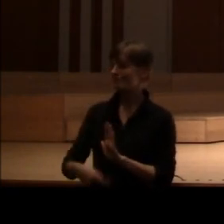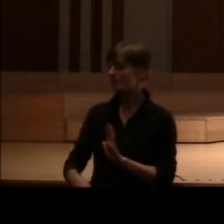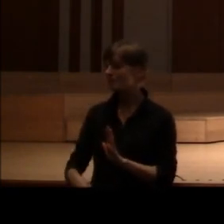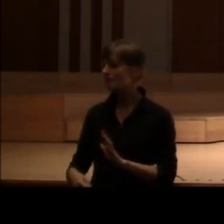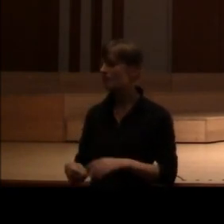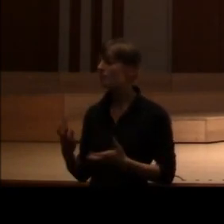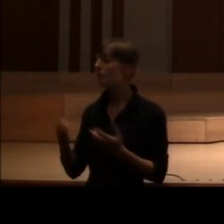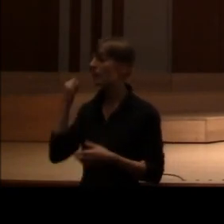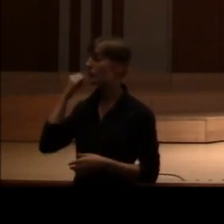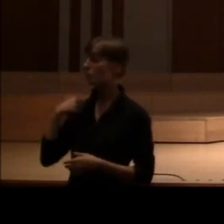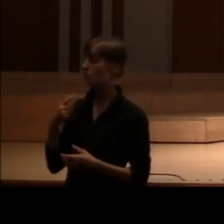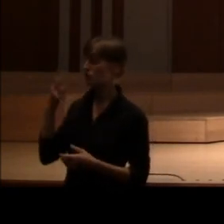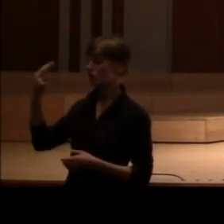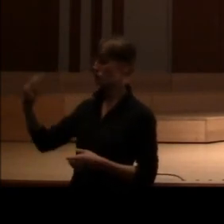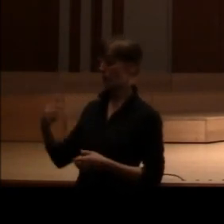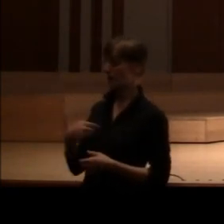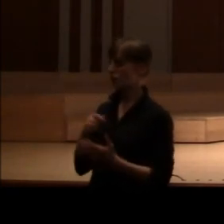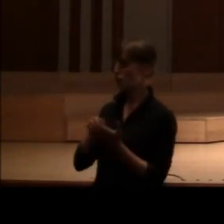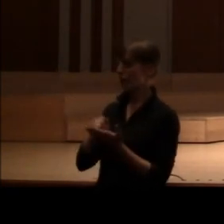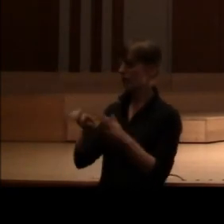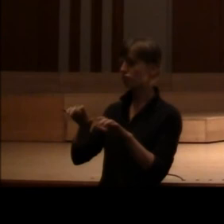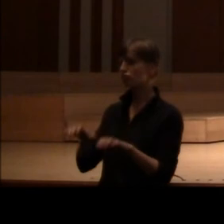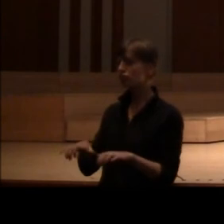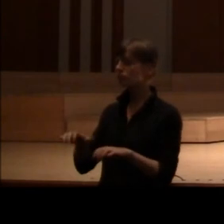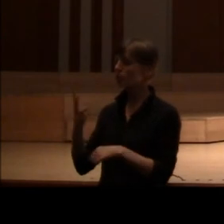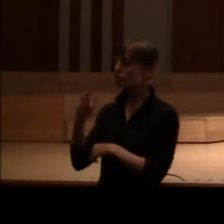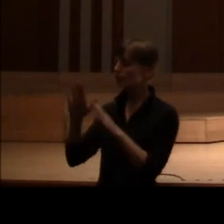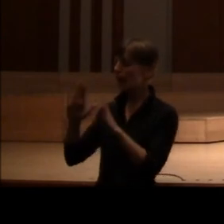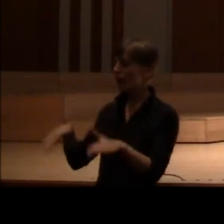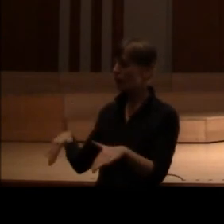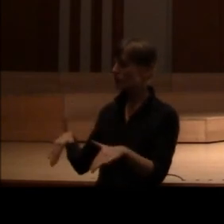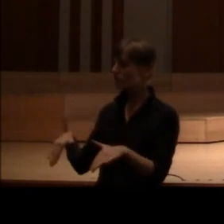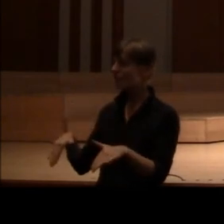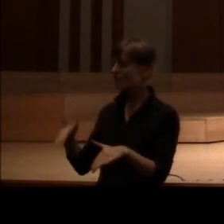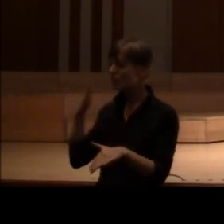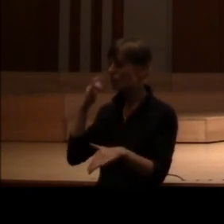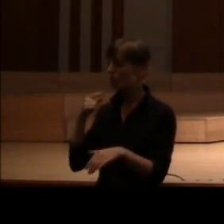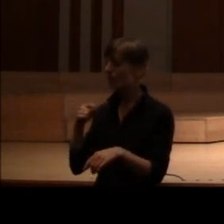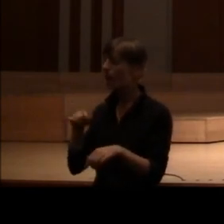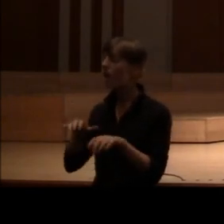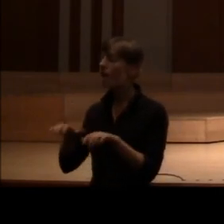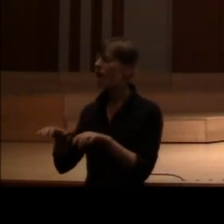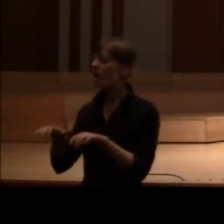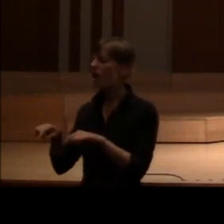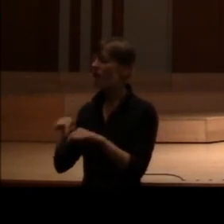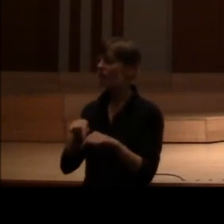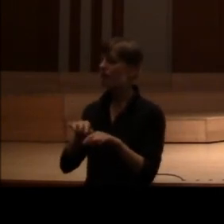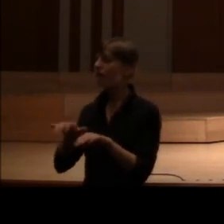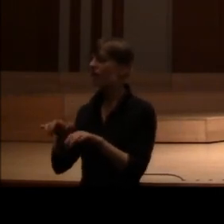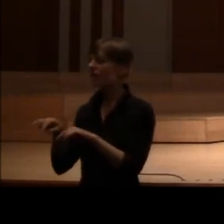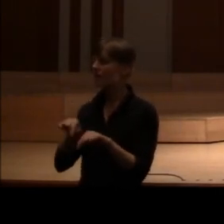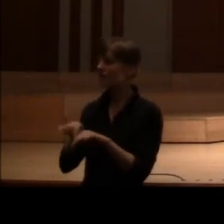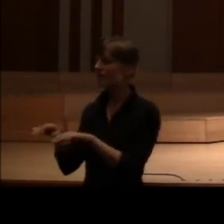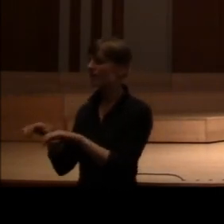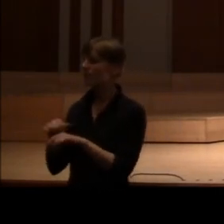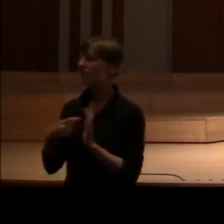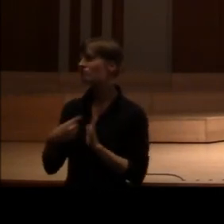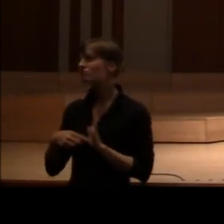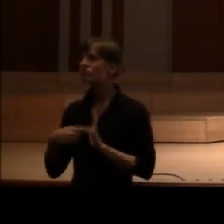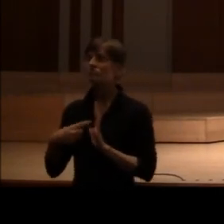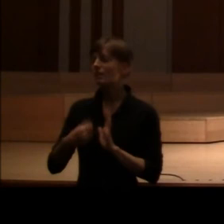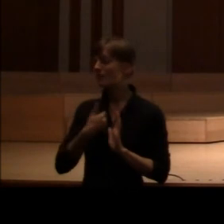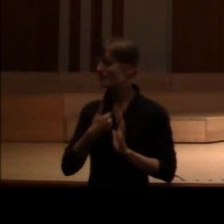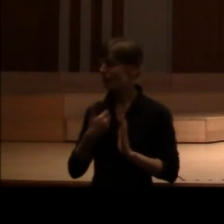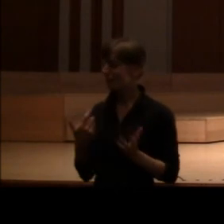sort of writing the treehouse idea, there are probably a thousand other places I could have taken it, but I was thinking, okay, what will work best, you know? And sometimes it's that